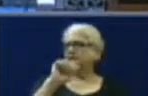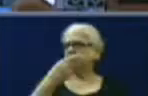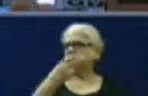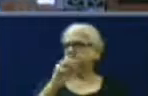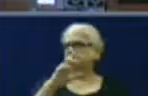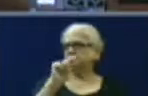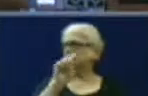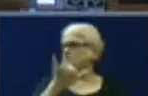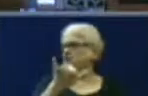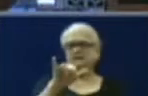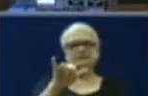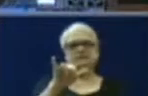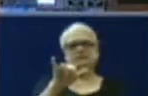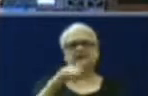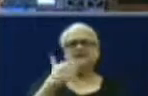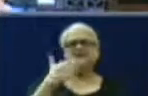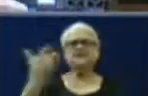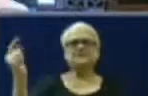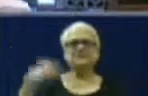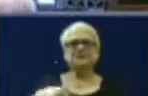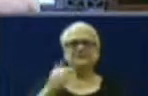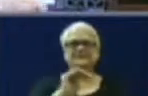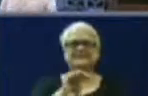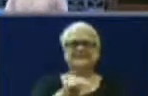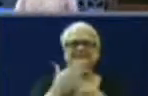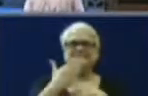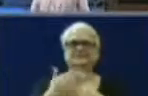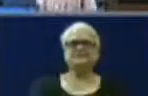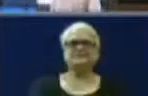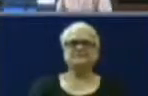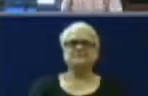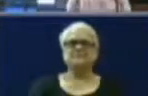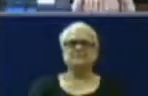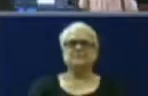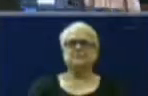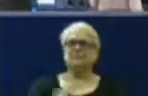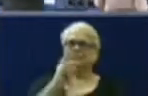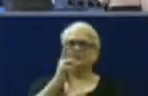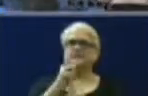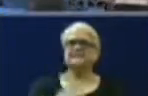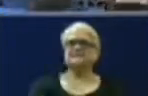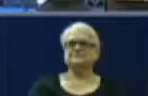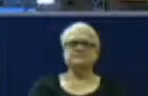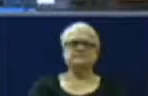Thank you for being with us tonight. 3 minutes, one bell after 2:30.